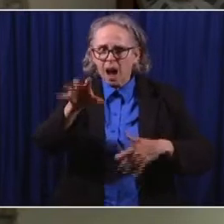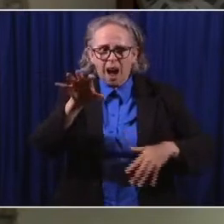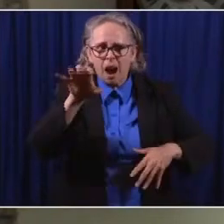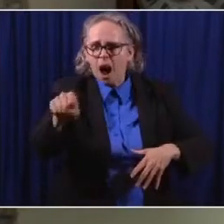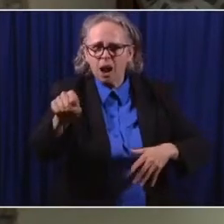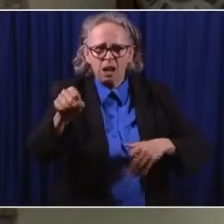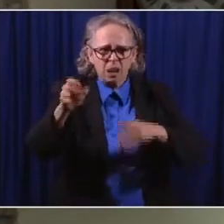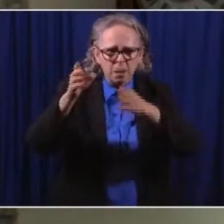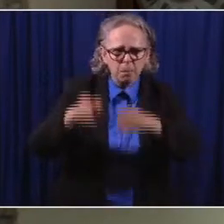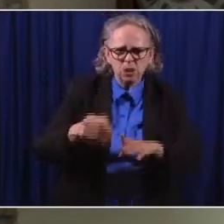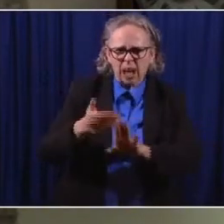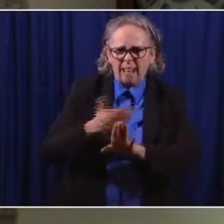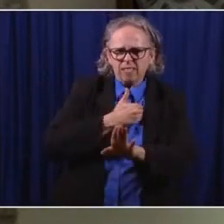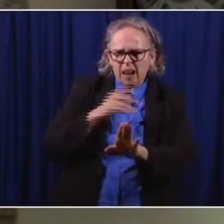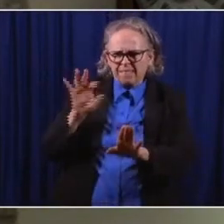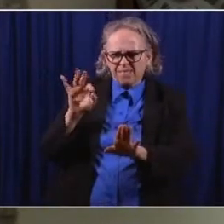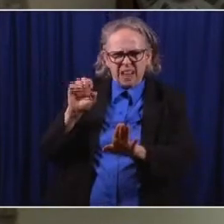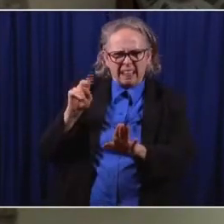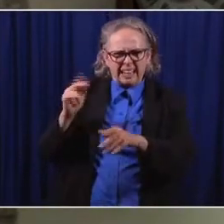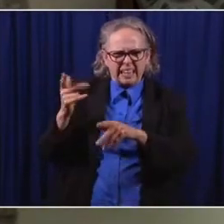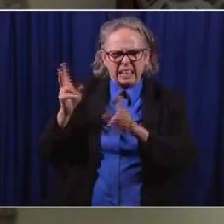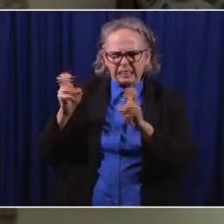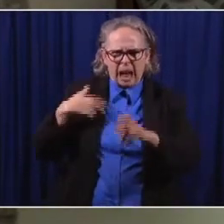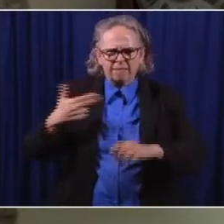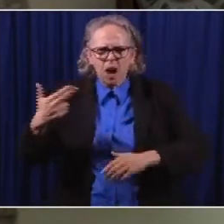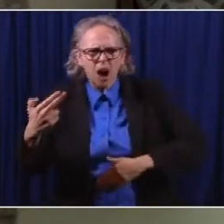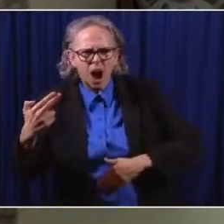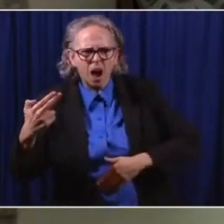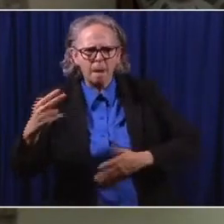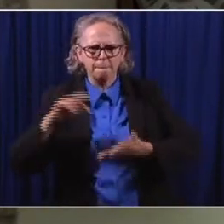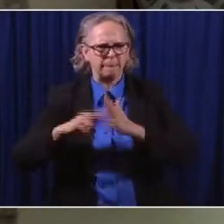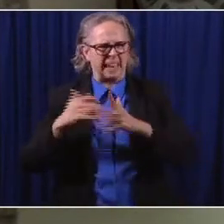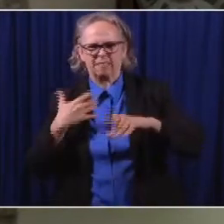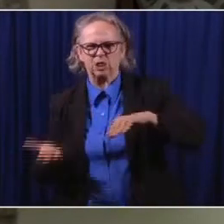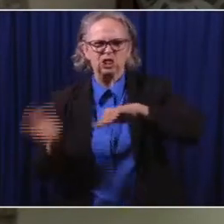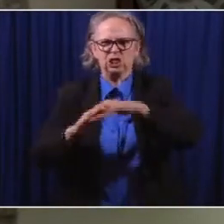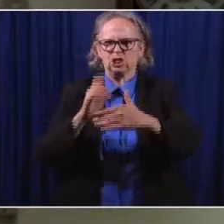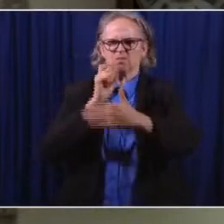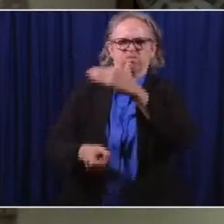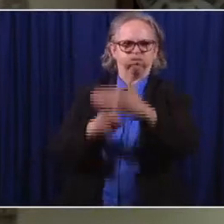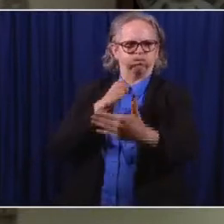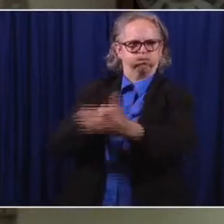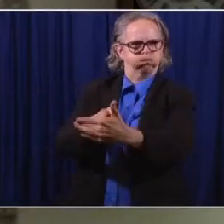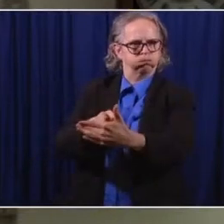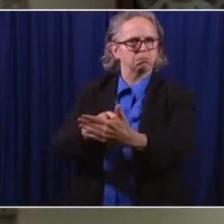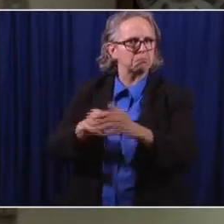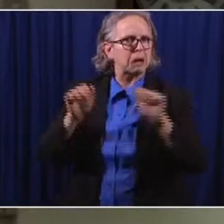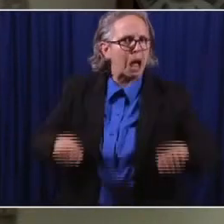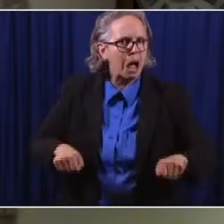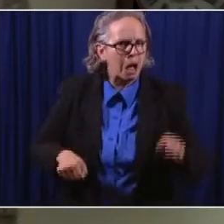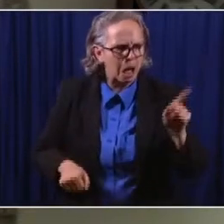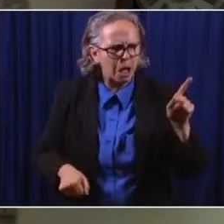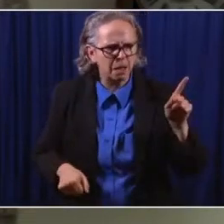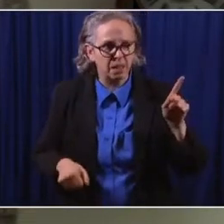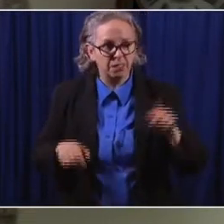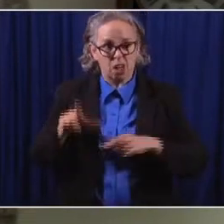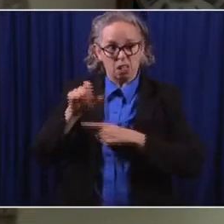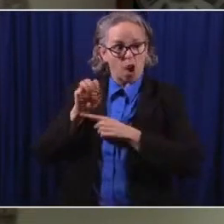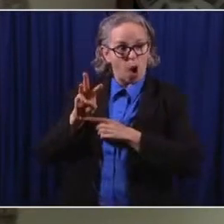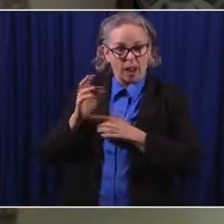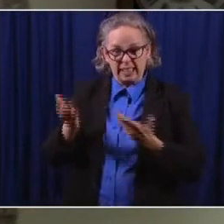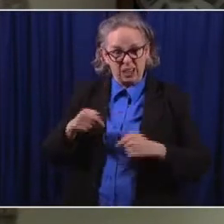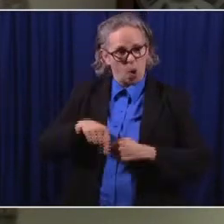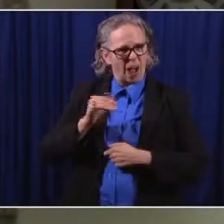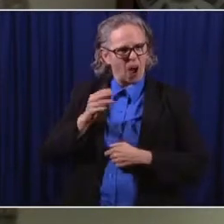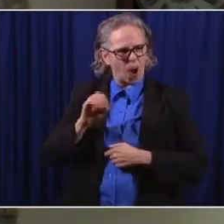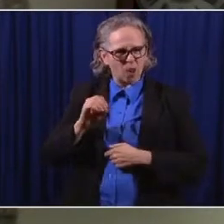felon and have no right to have that gun. And so, but our law today in Ohio is not nearly as tough as the federal law